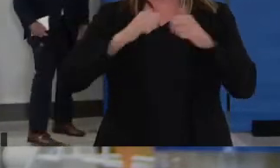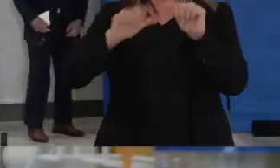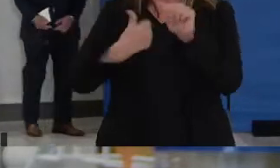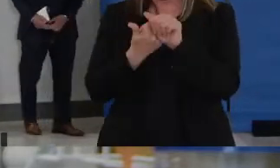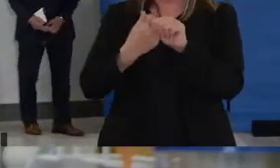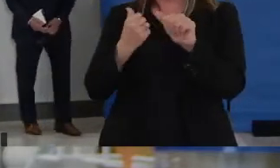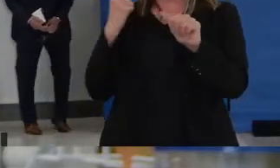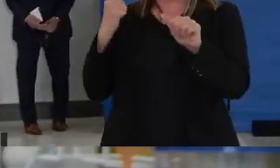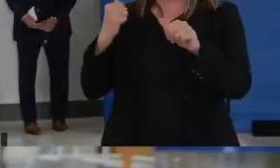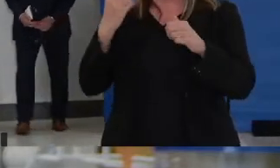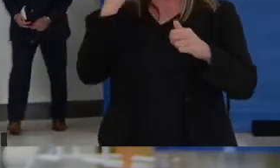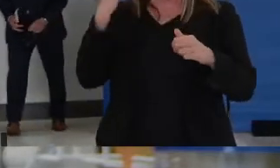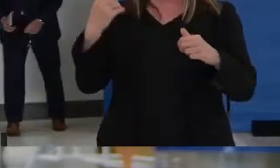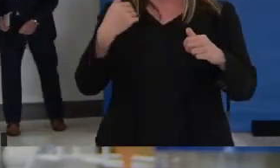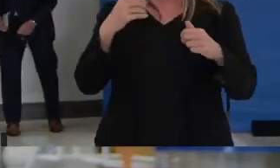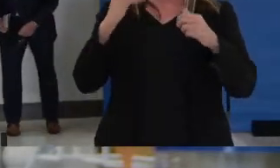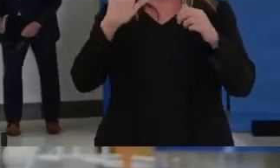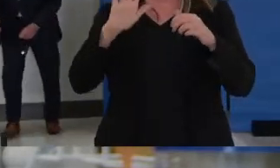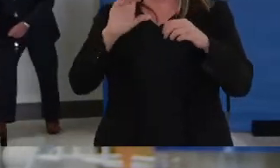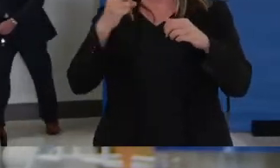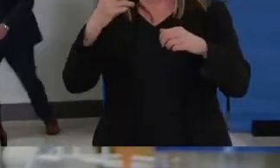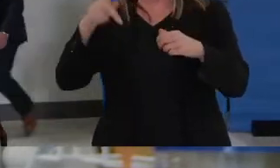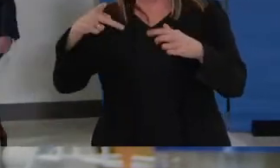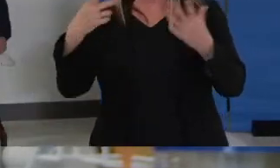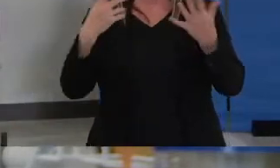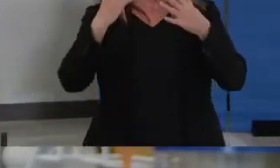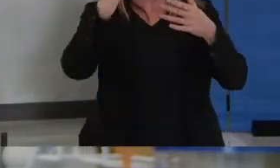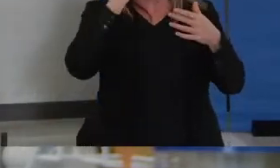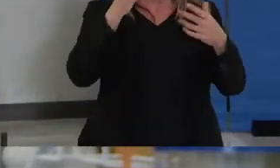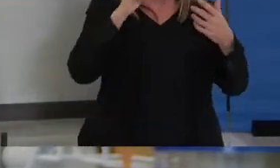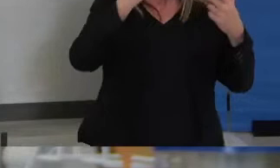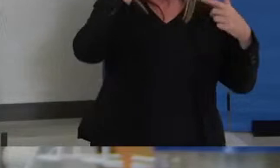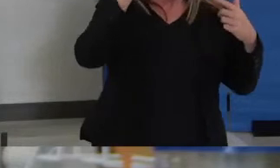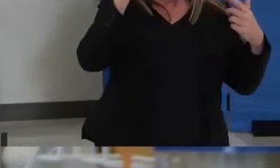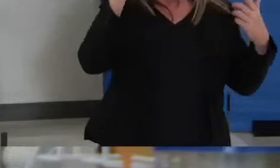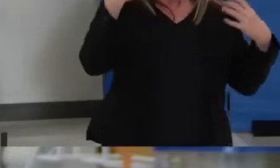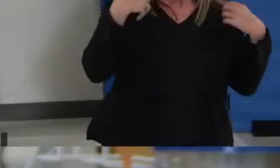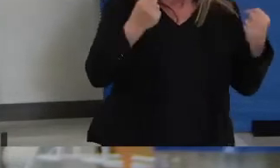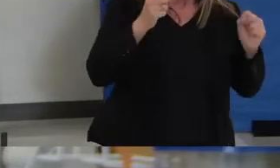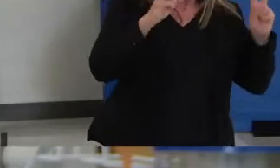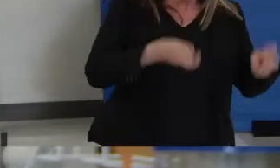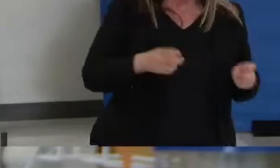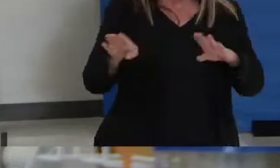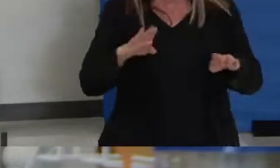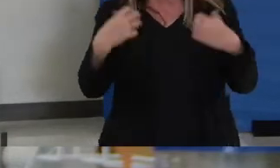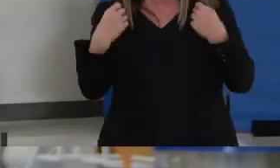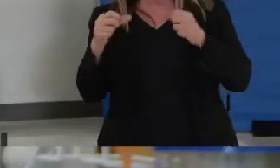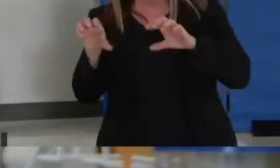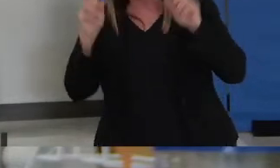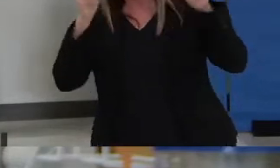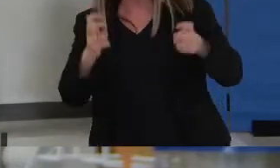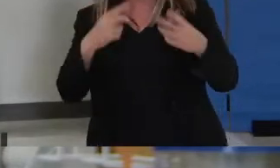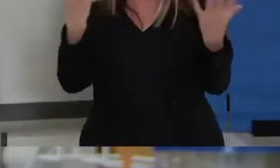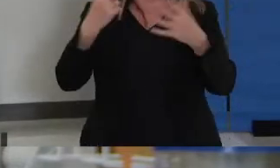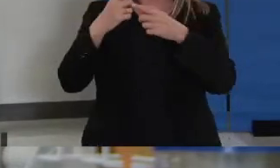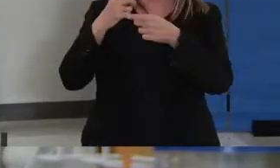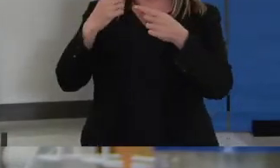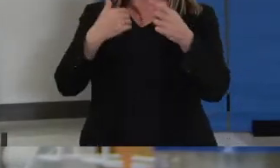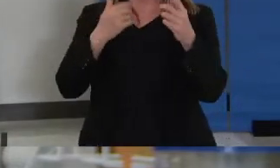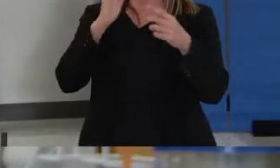issues, mental health issues, ID issues. There was always somebody there who would help him at his store. He had a little fruit